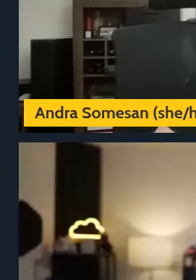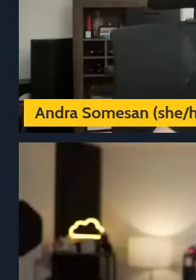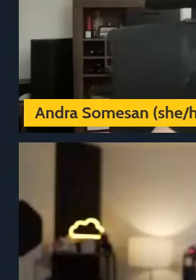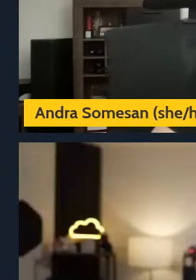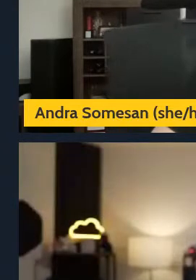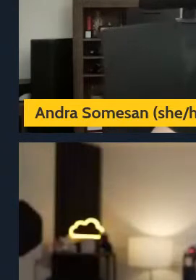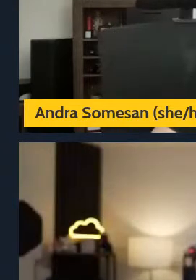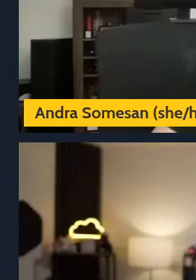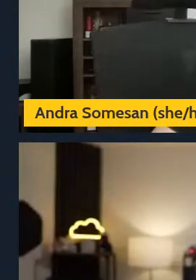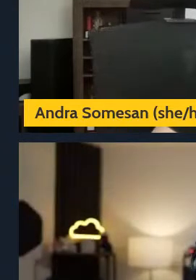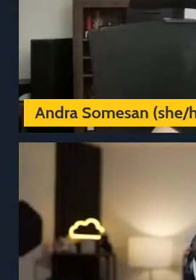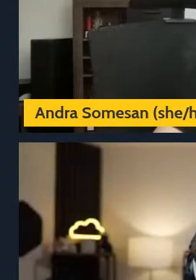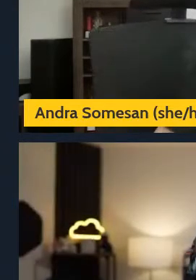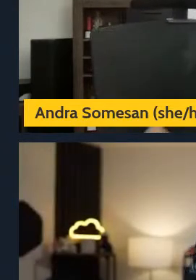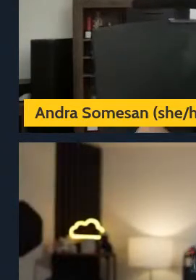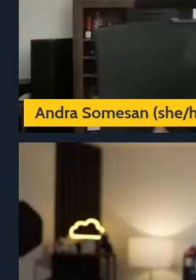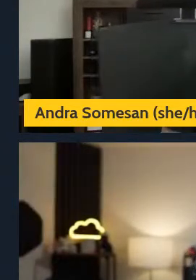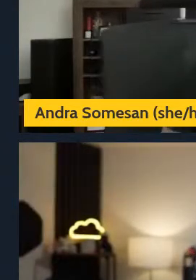that.